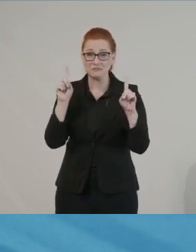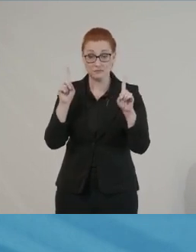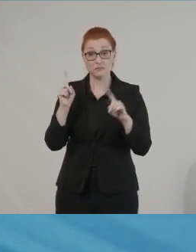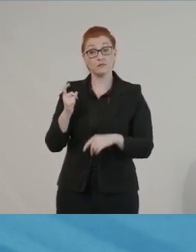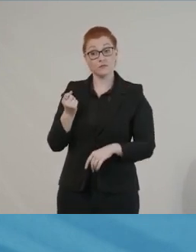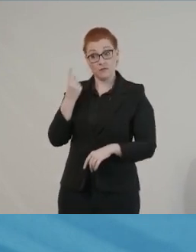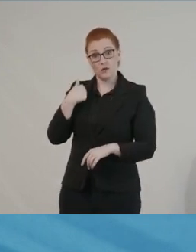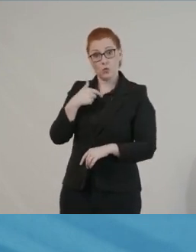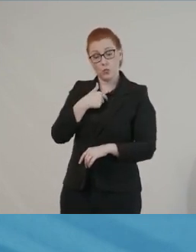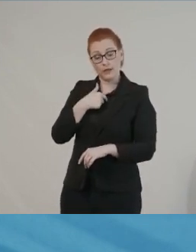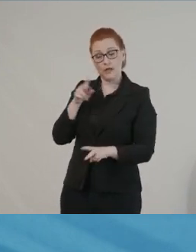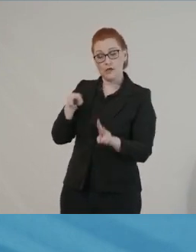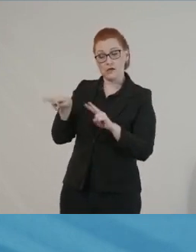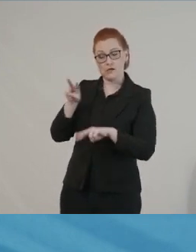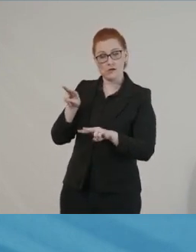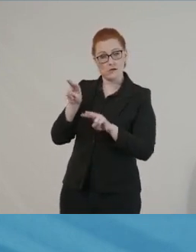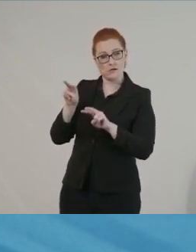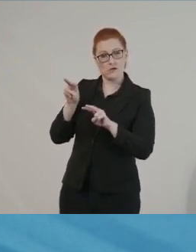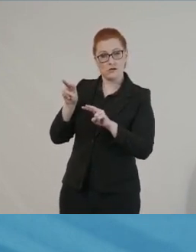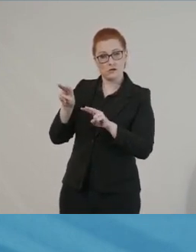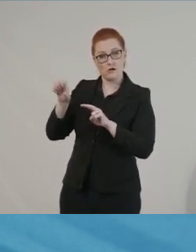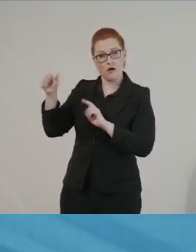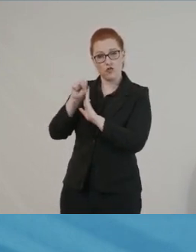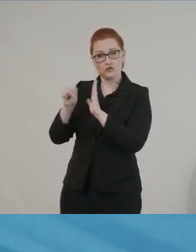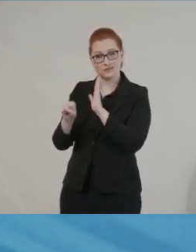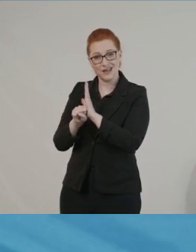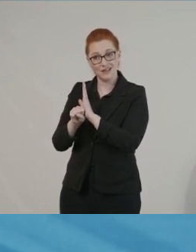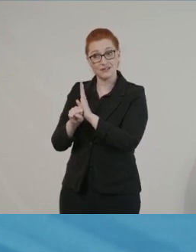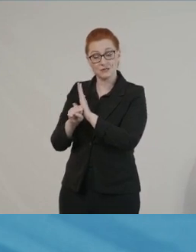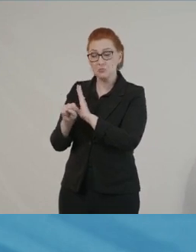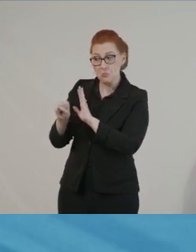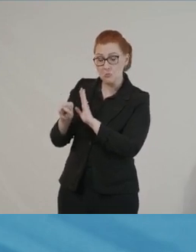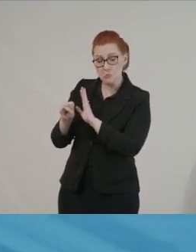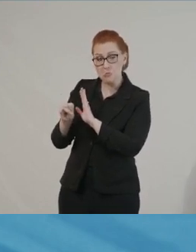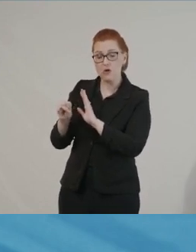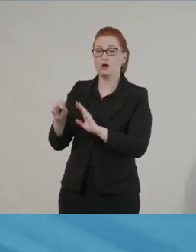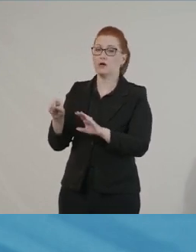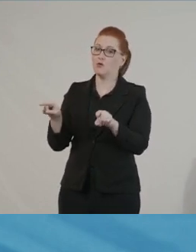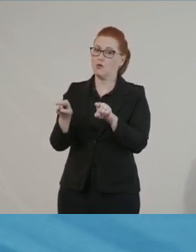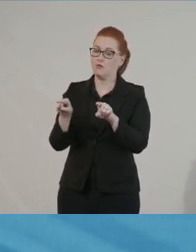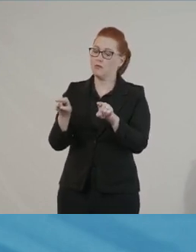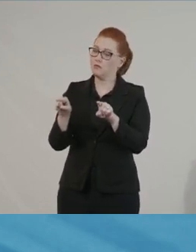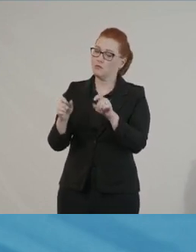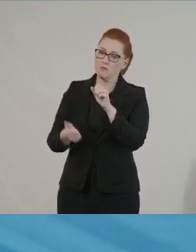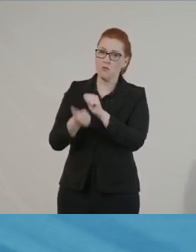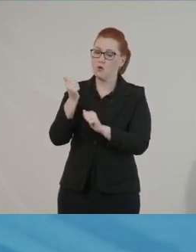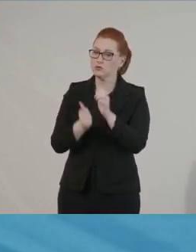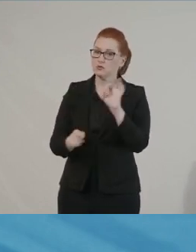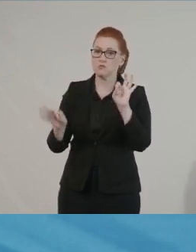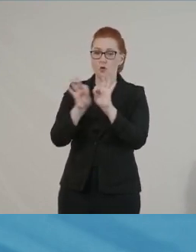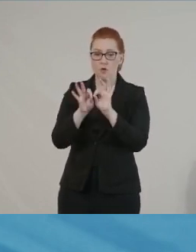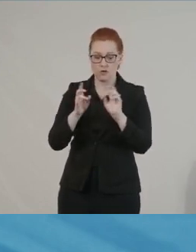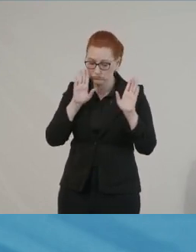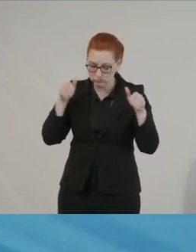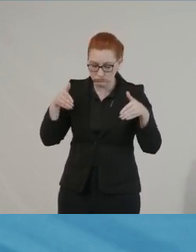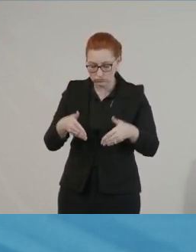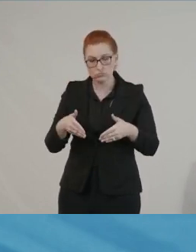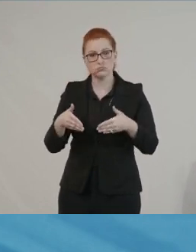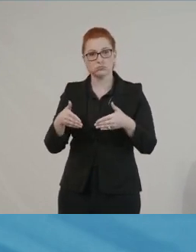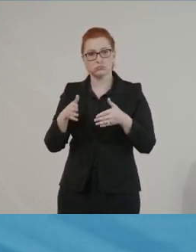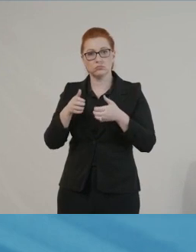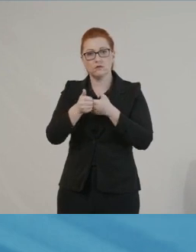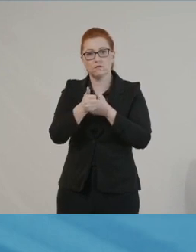at the Arizona-specific data and what we know. And I think an example of the flexibility that we're exercising right now